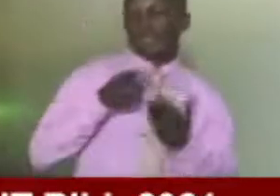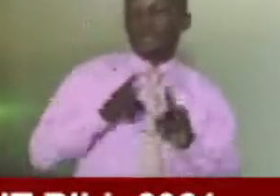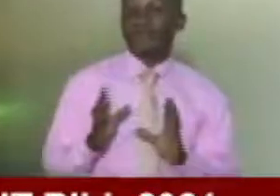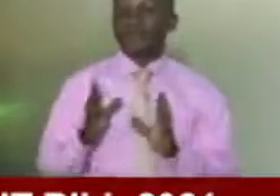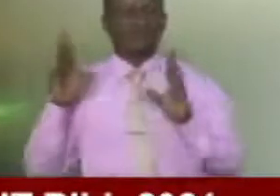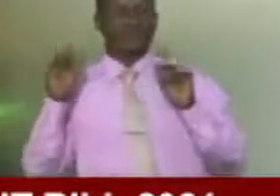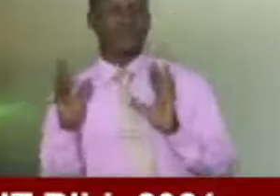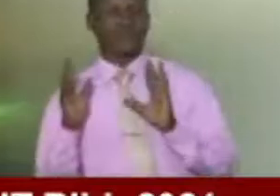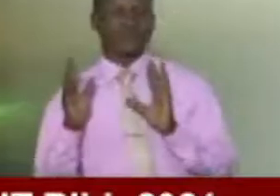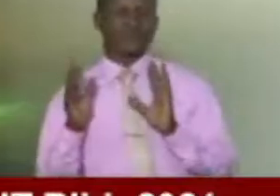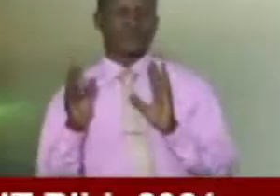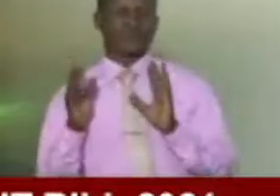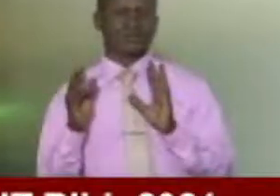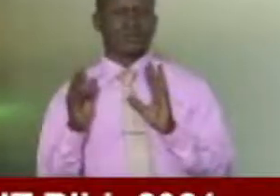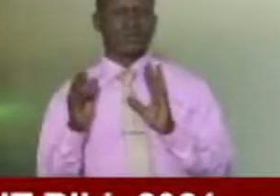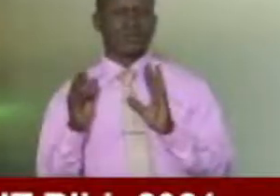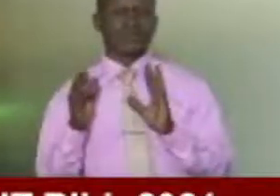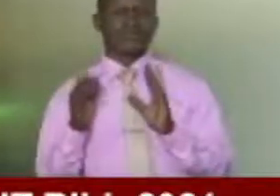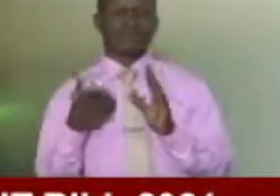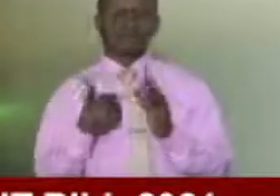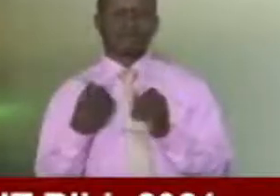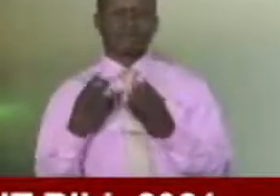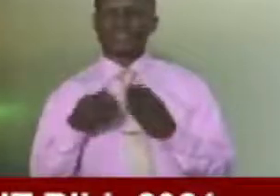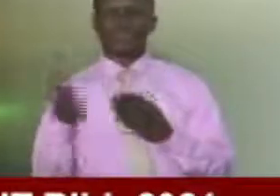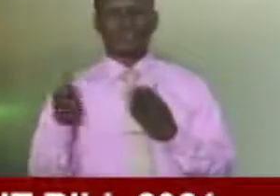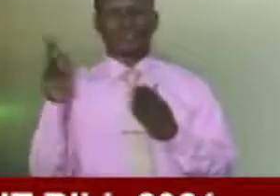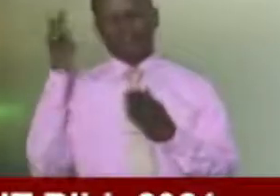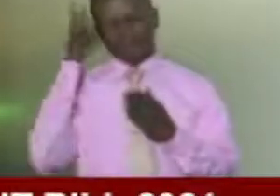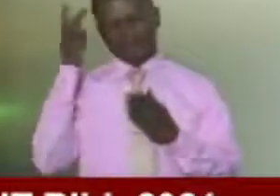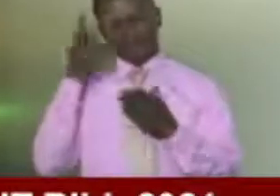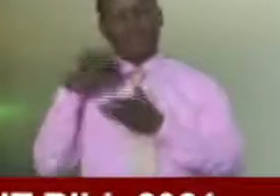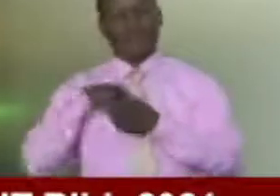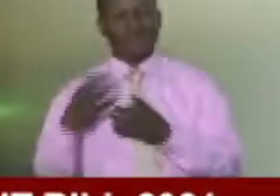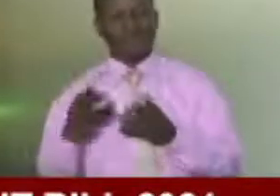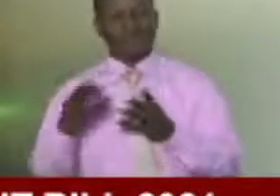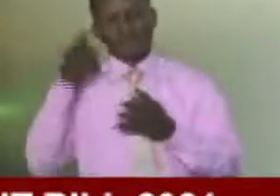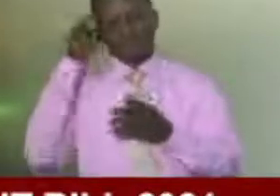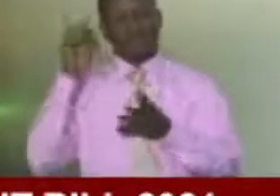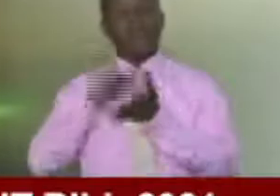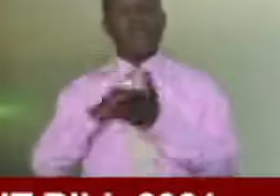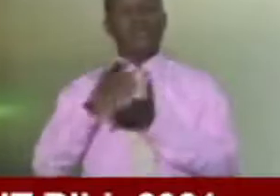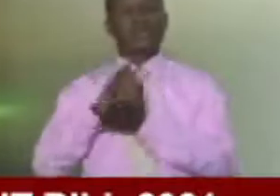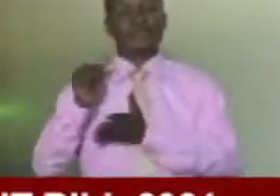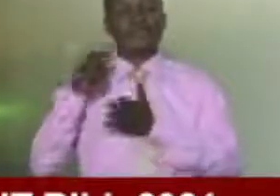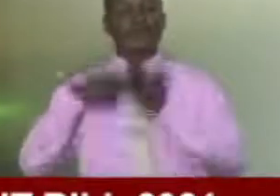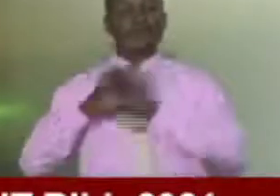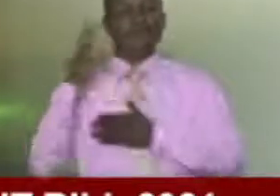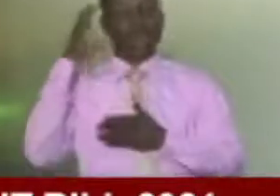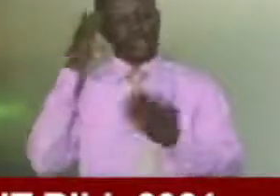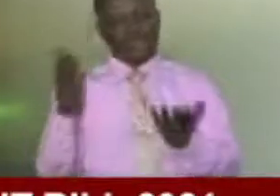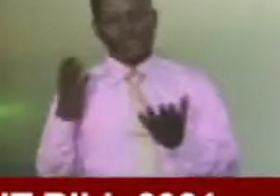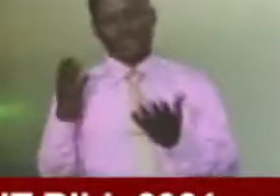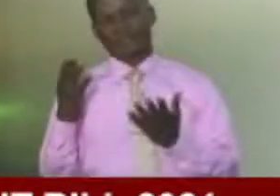just, you know, and most people are not actually politically involved. And as a result of that, they believe what they hear from the same